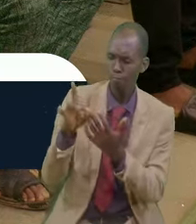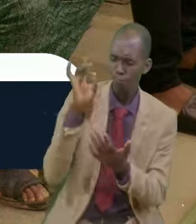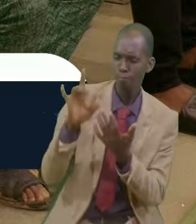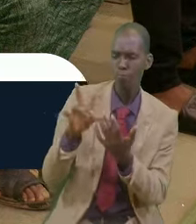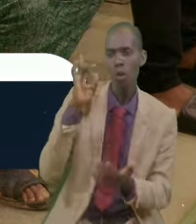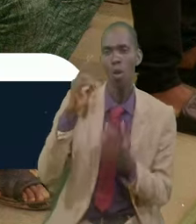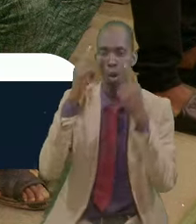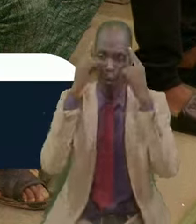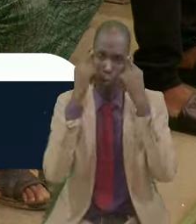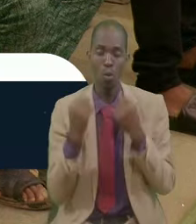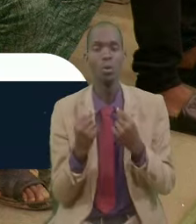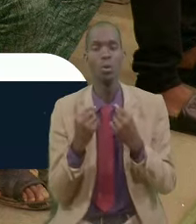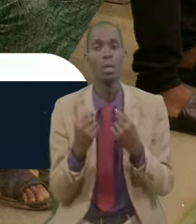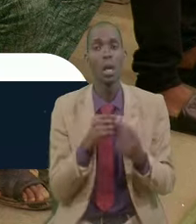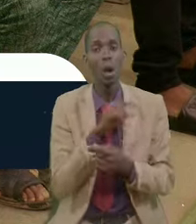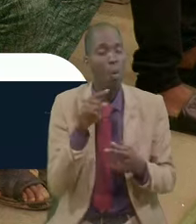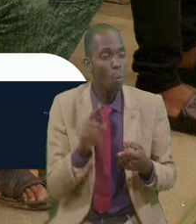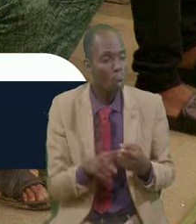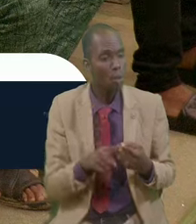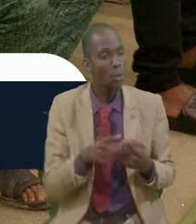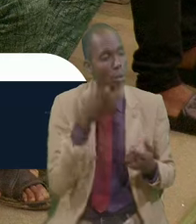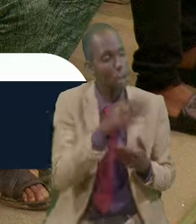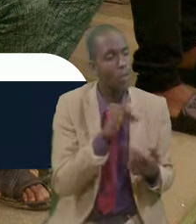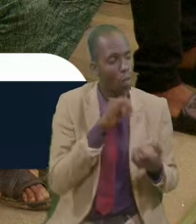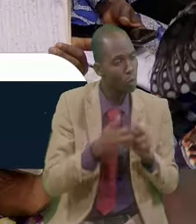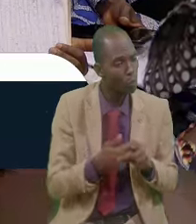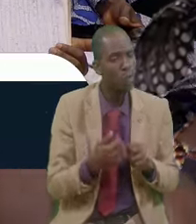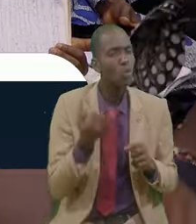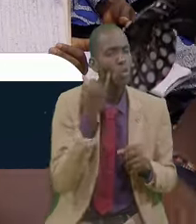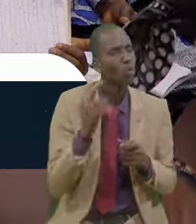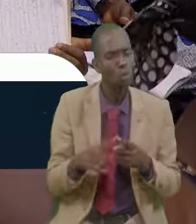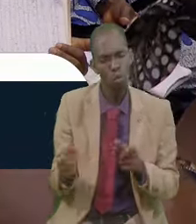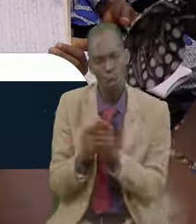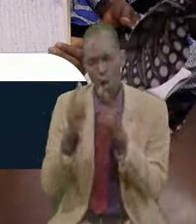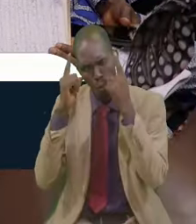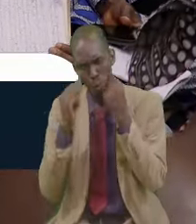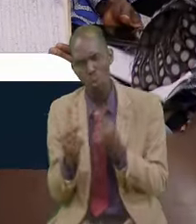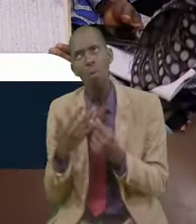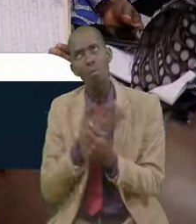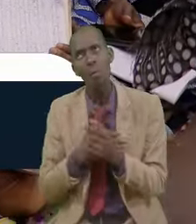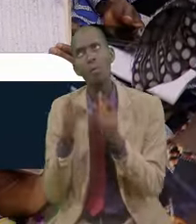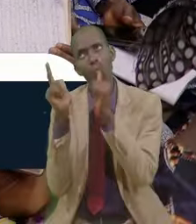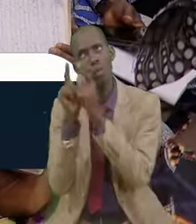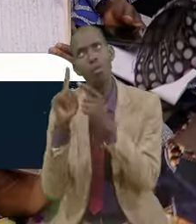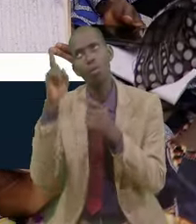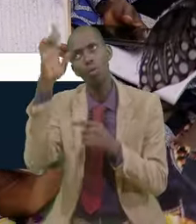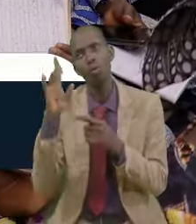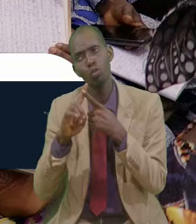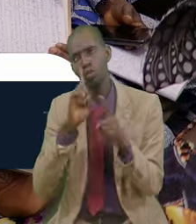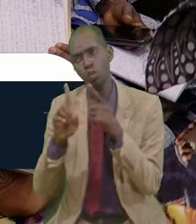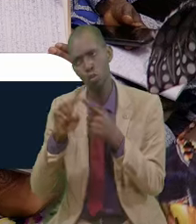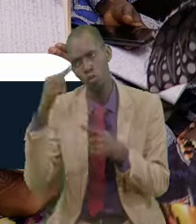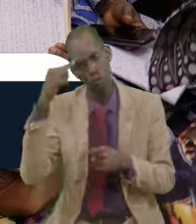they could have done is said, Moses, go to God. You always go to God. Moses, tell God. You always tell God.